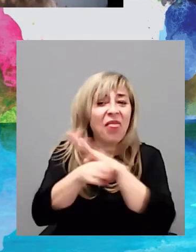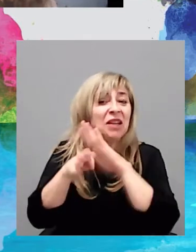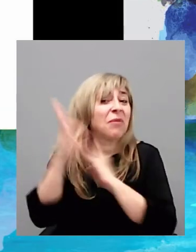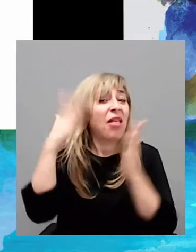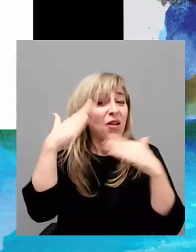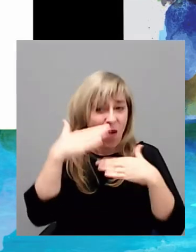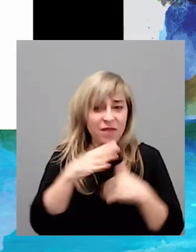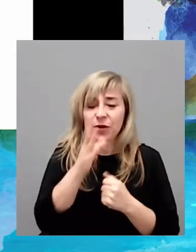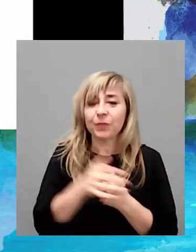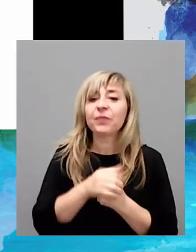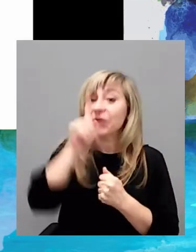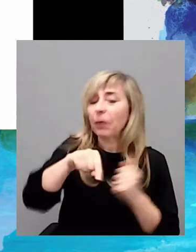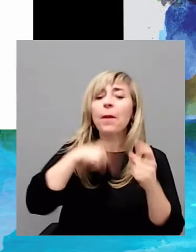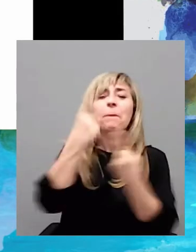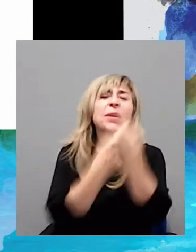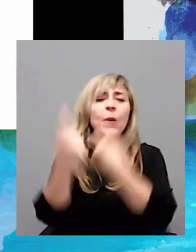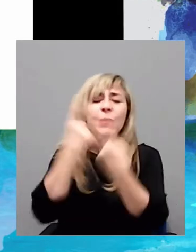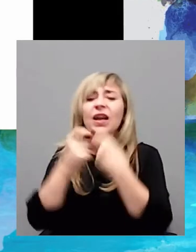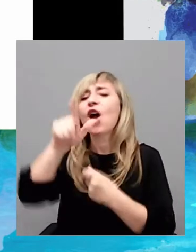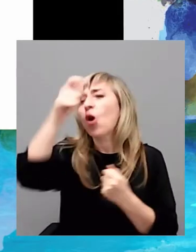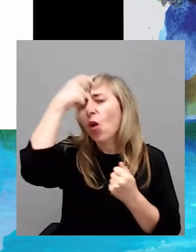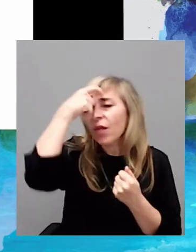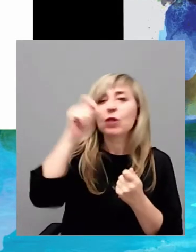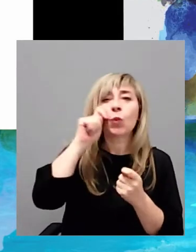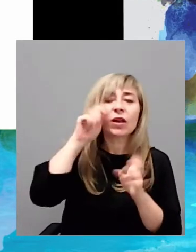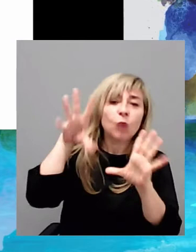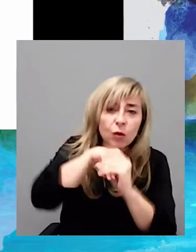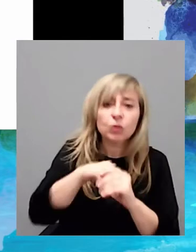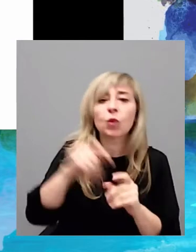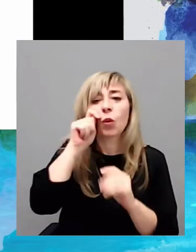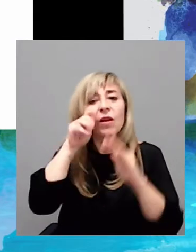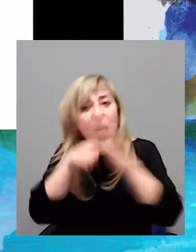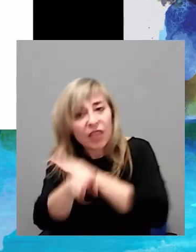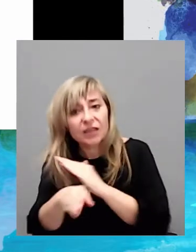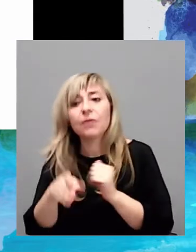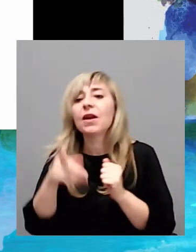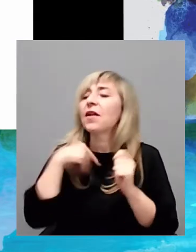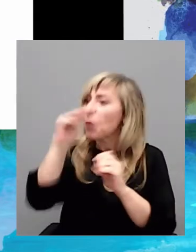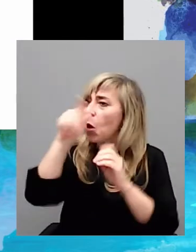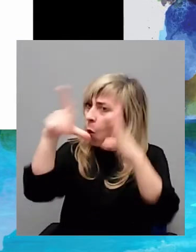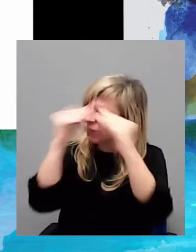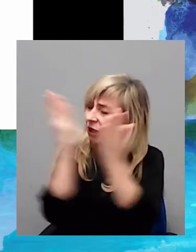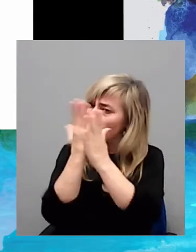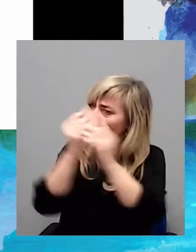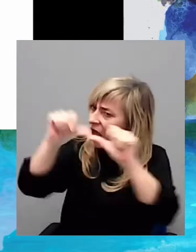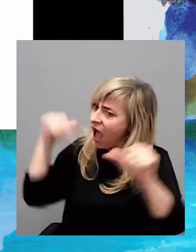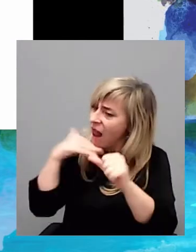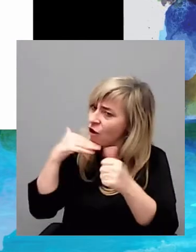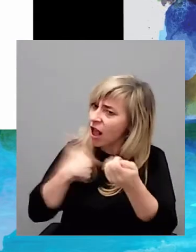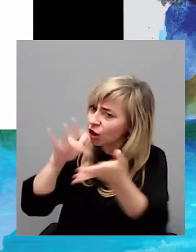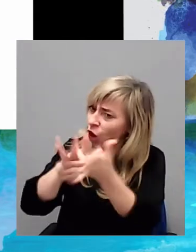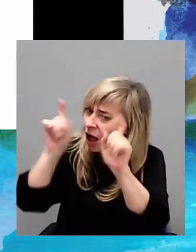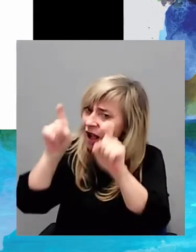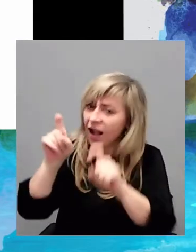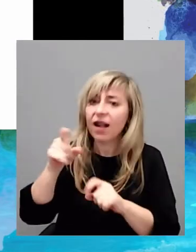we asked them about their knowledge that they had on these concepts of inclusive tourism, accessible tourism, and so forth. And most had seen